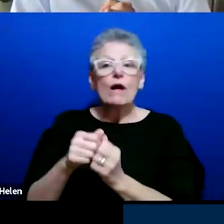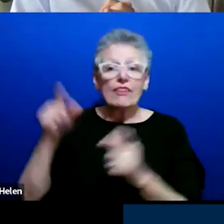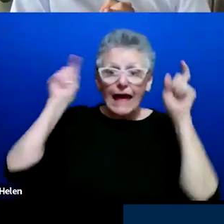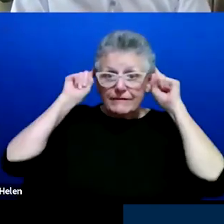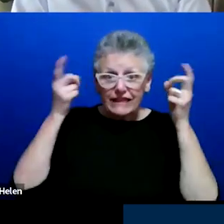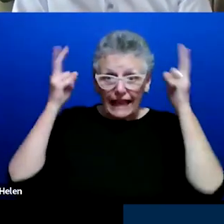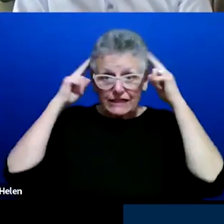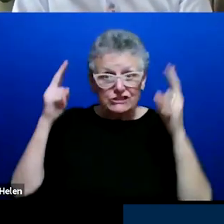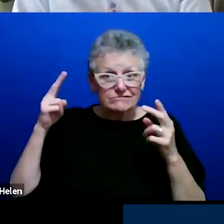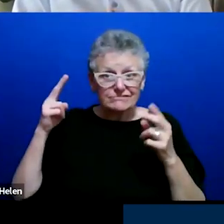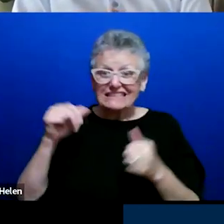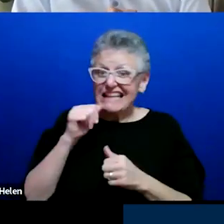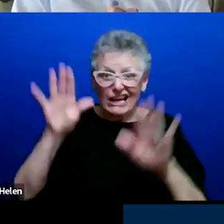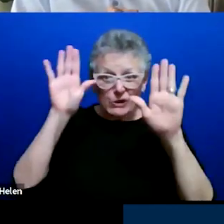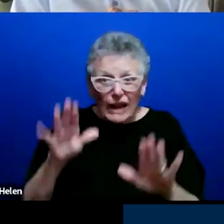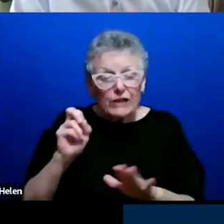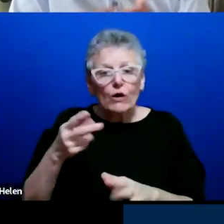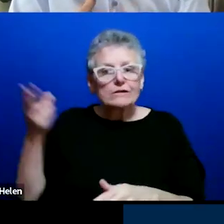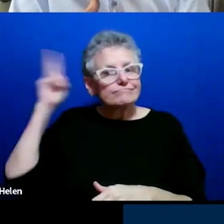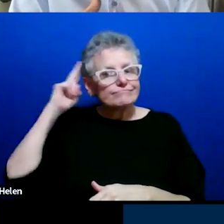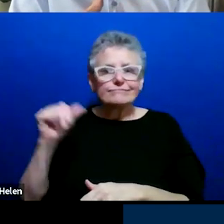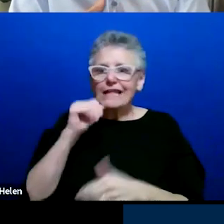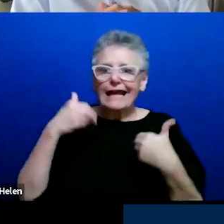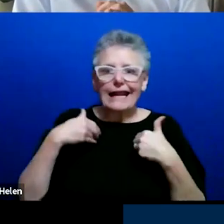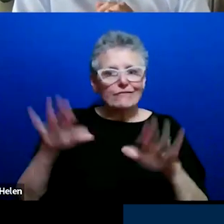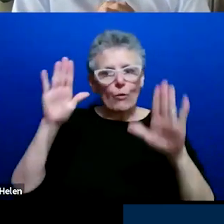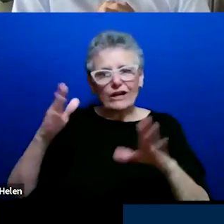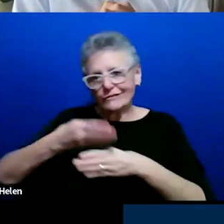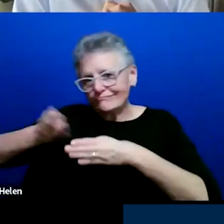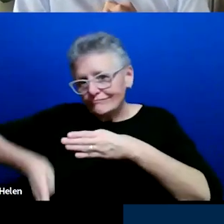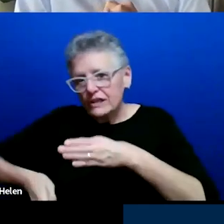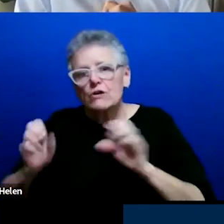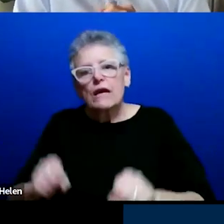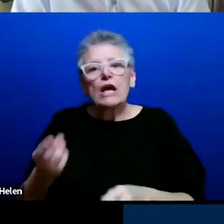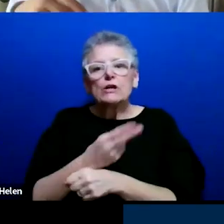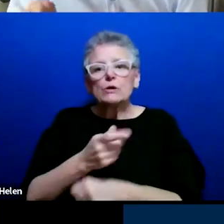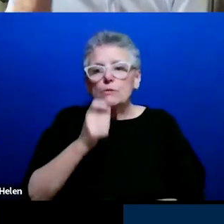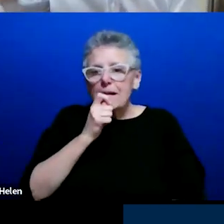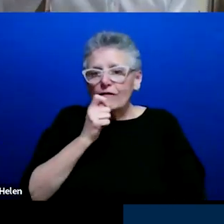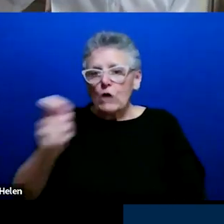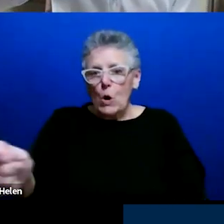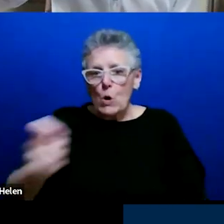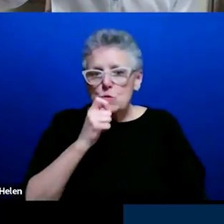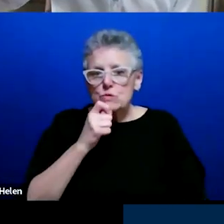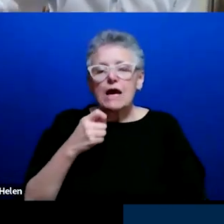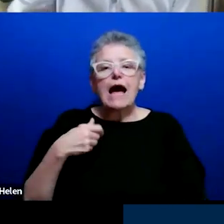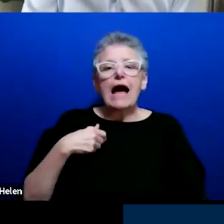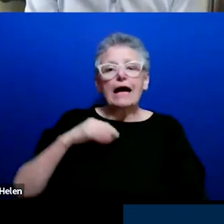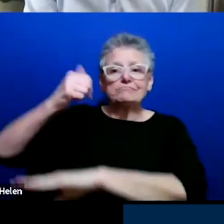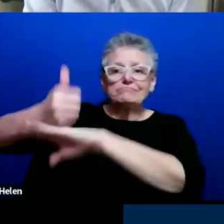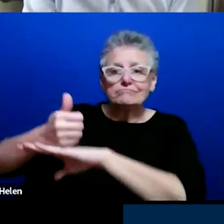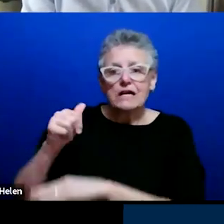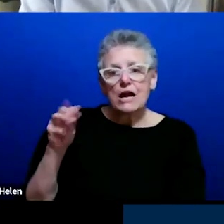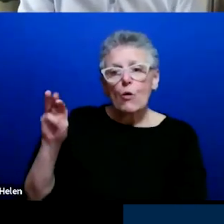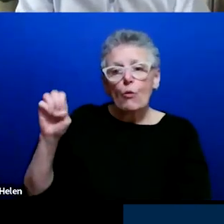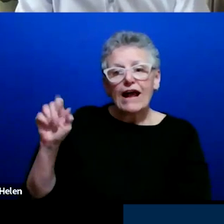and isn't great or cochlear implants don't have a great outcome, you can use remote microphones. I put a wireless speaker